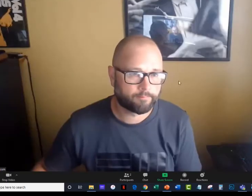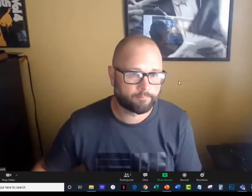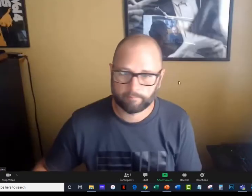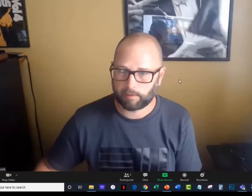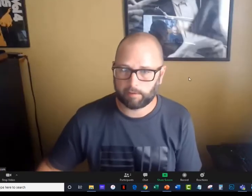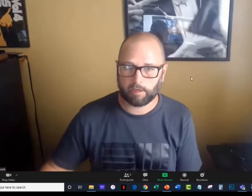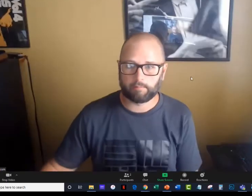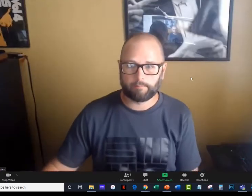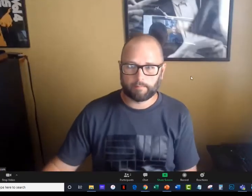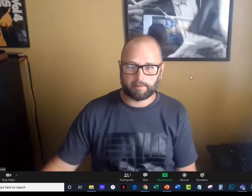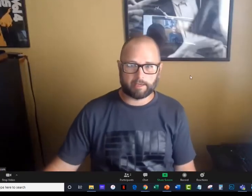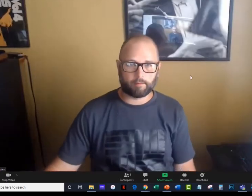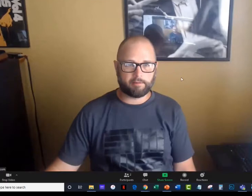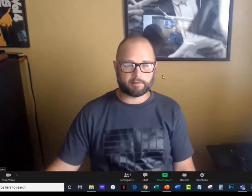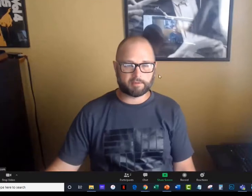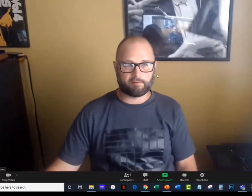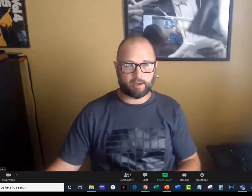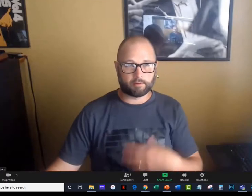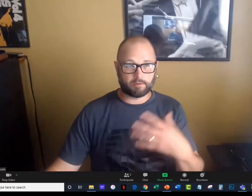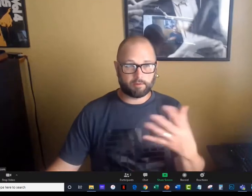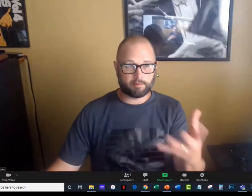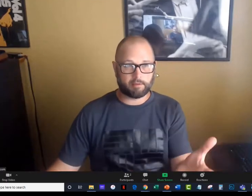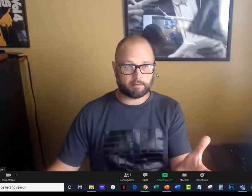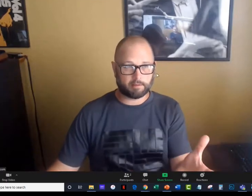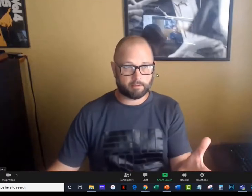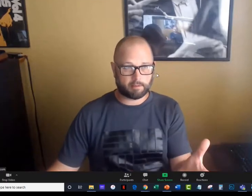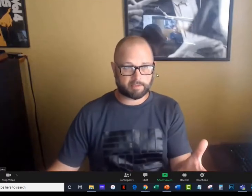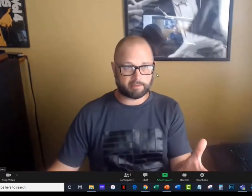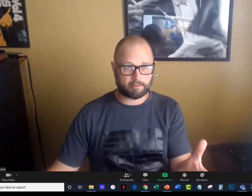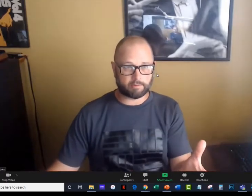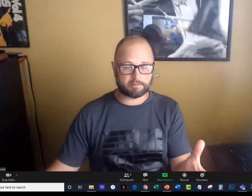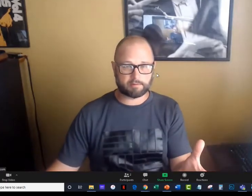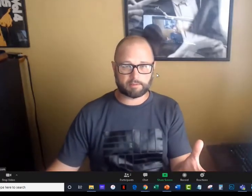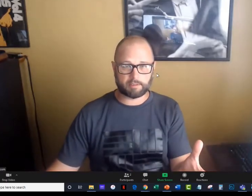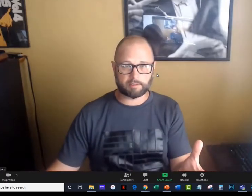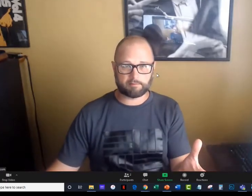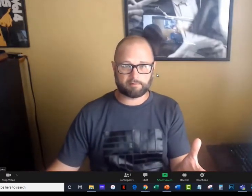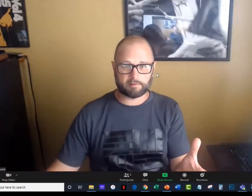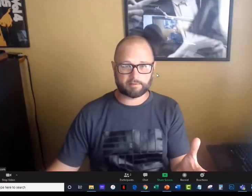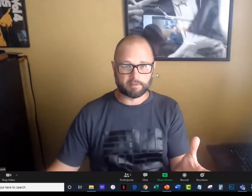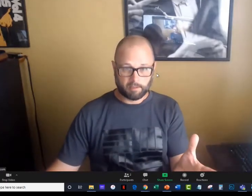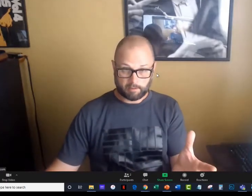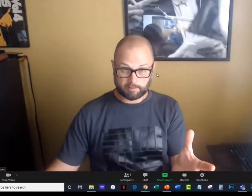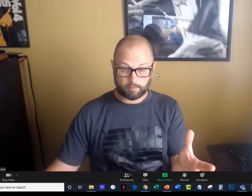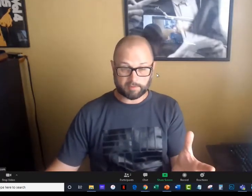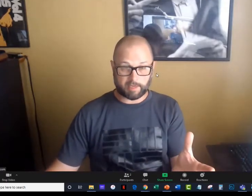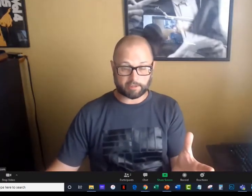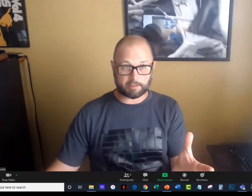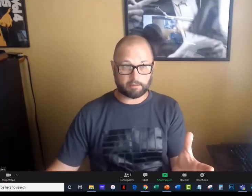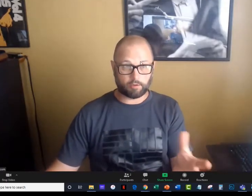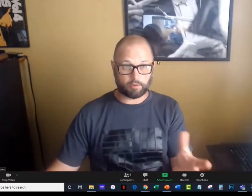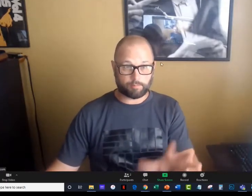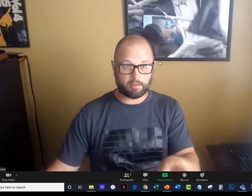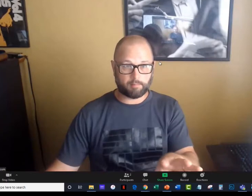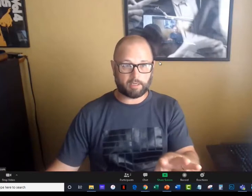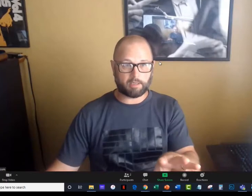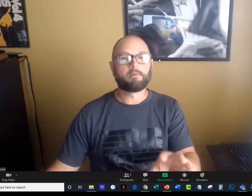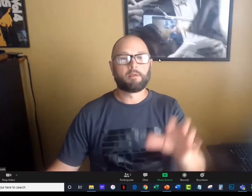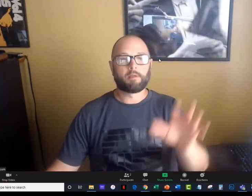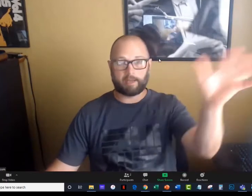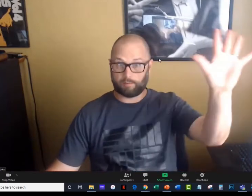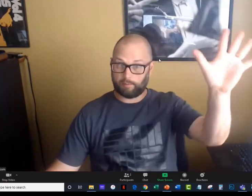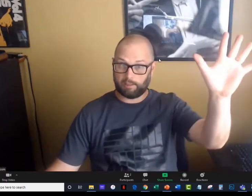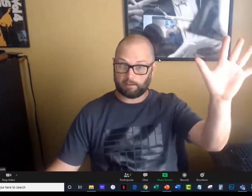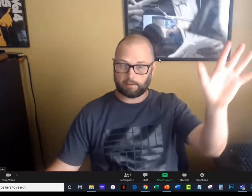video. There you go, and that'll be there. So if I were doing the sign language interpretation for this Zoom session, you could pin